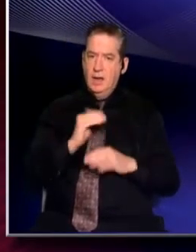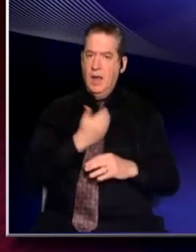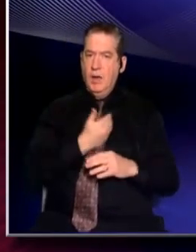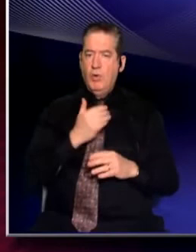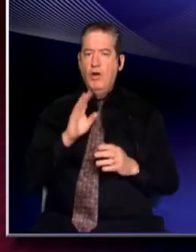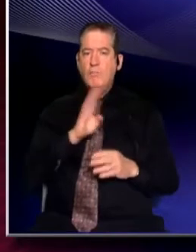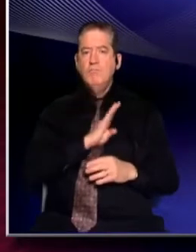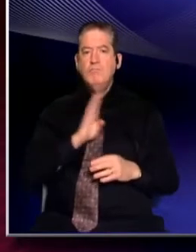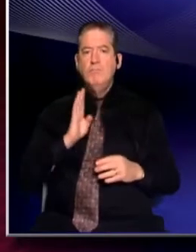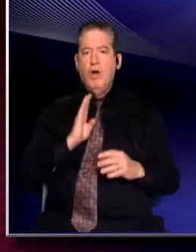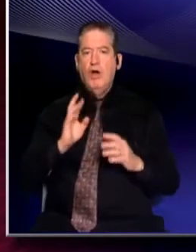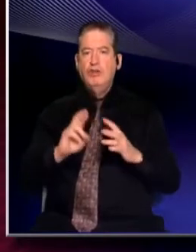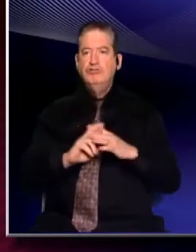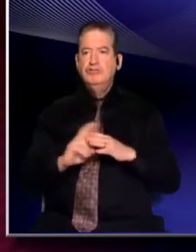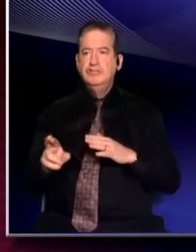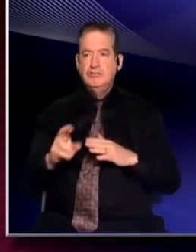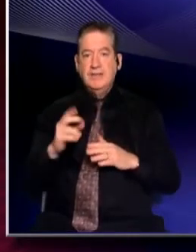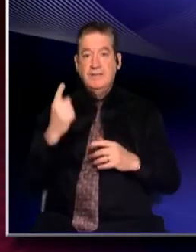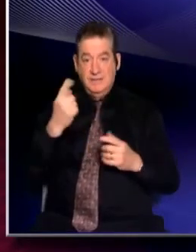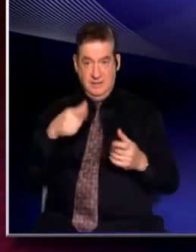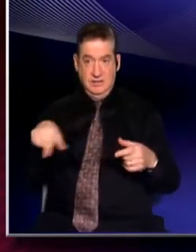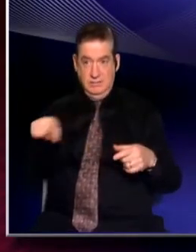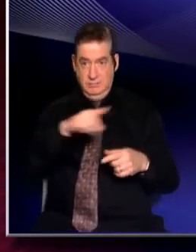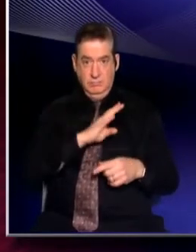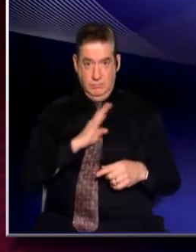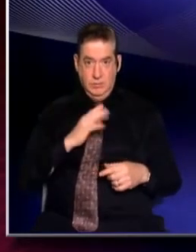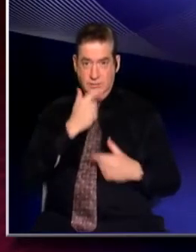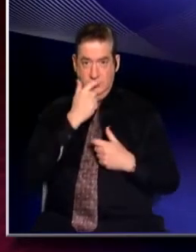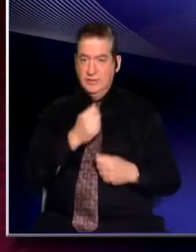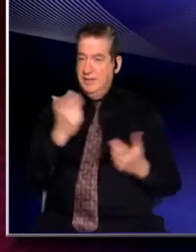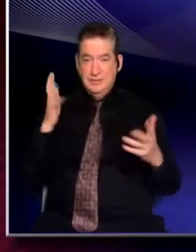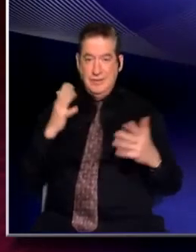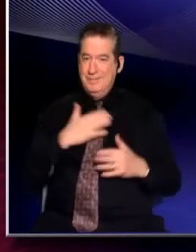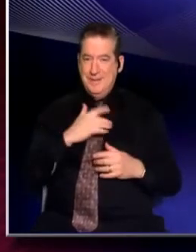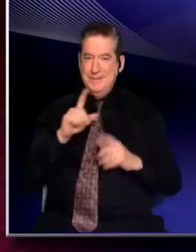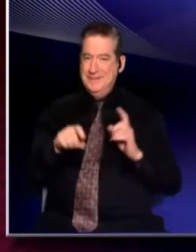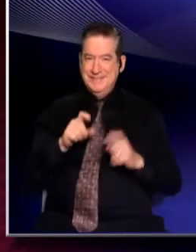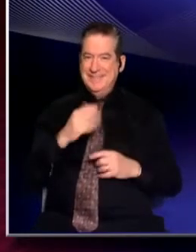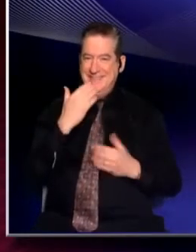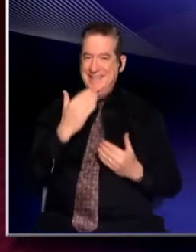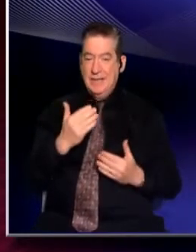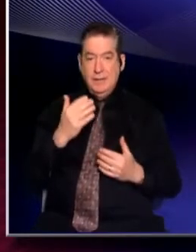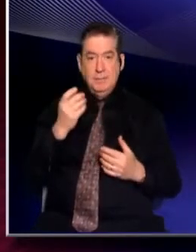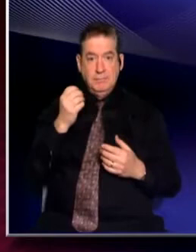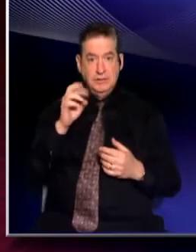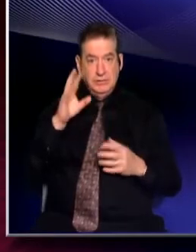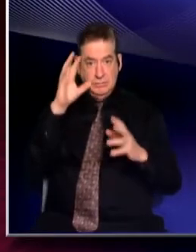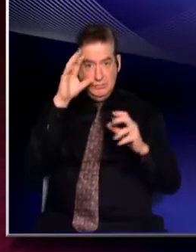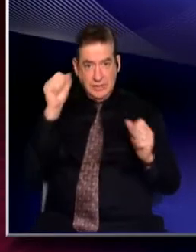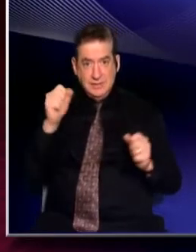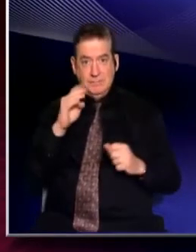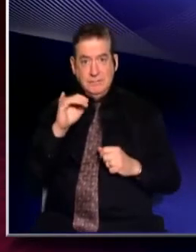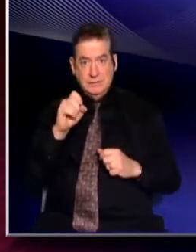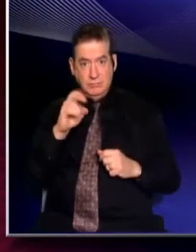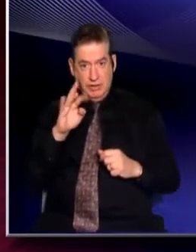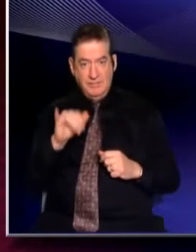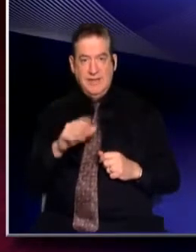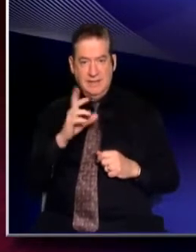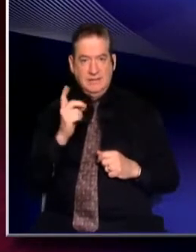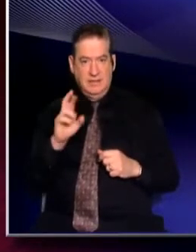retreat if that's something that's of interest to the board. That's all my questions. Thank you, Mr. President, Ms. Murphy, and Dr.